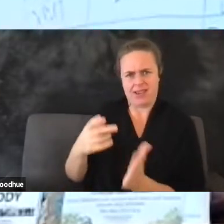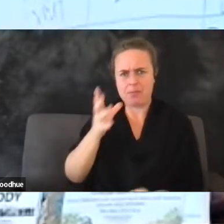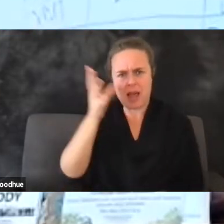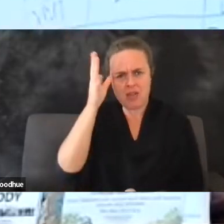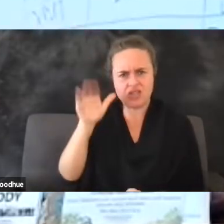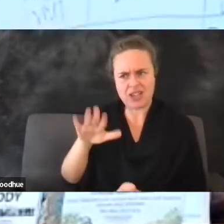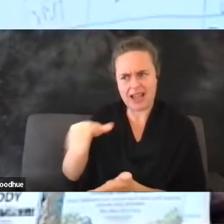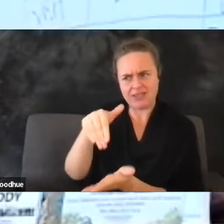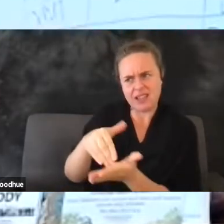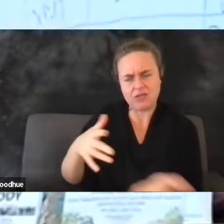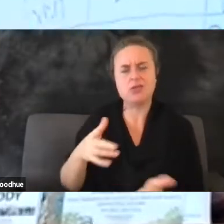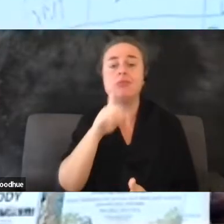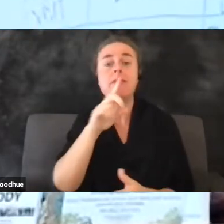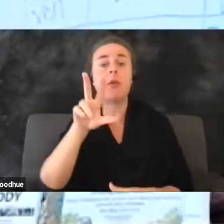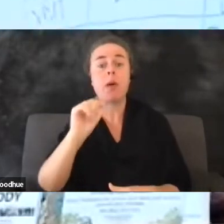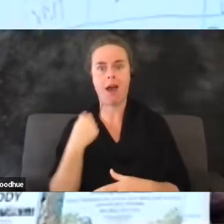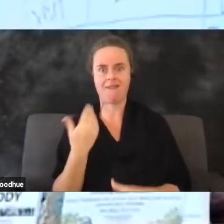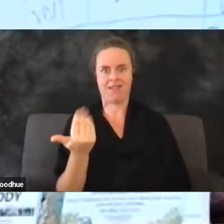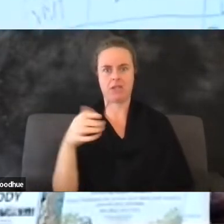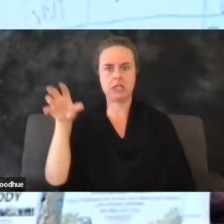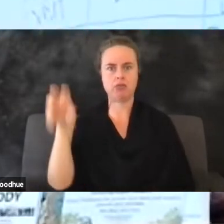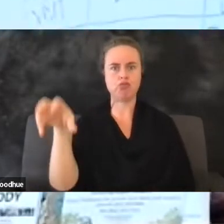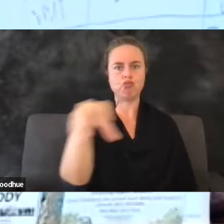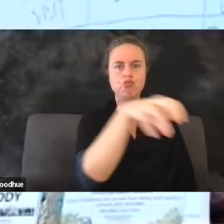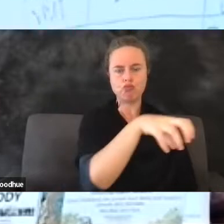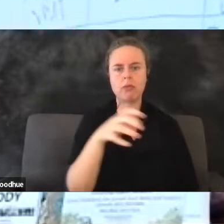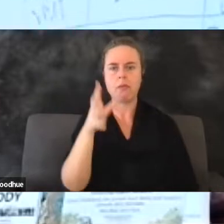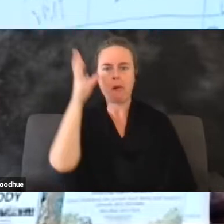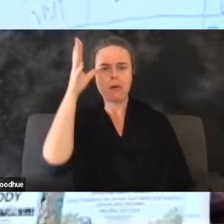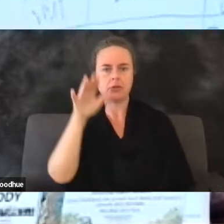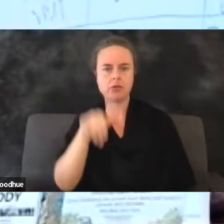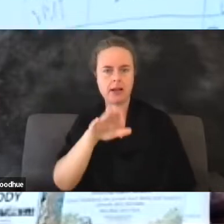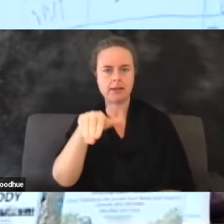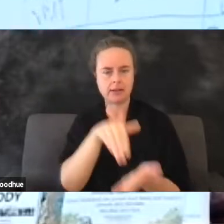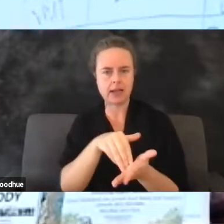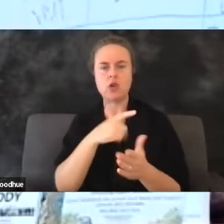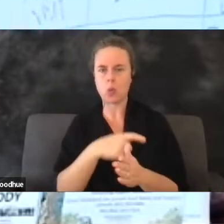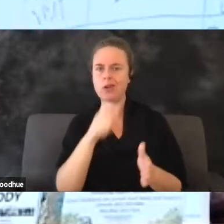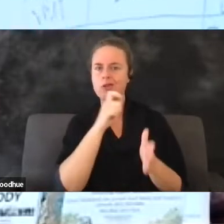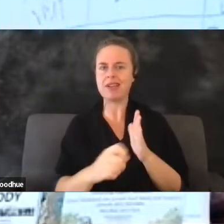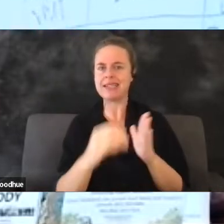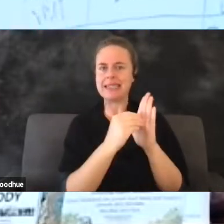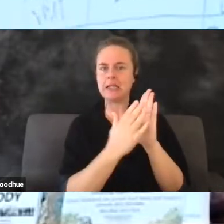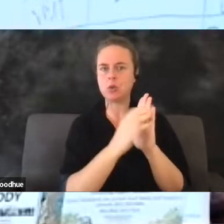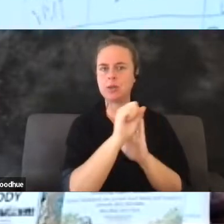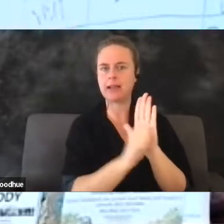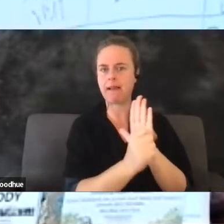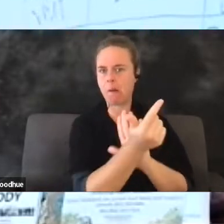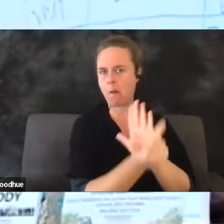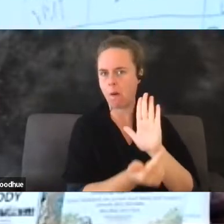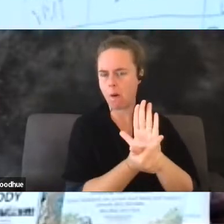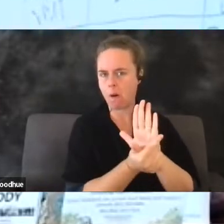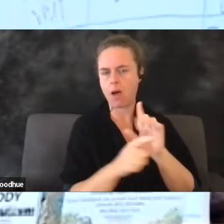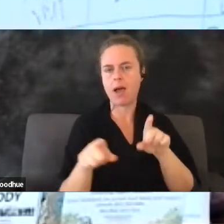are 15 parent-child centers across the state of Vermont. We are written into state statute as the primary